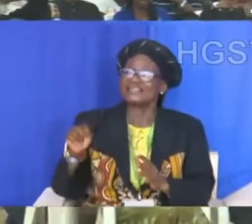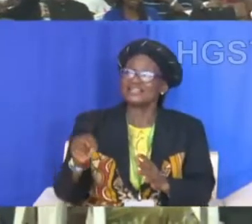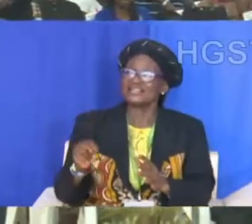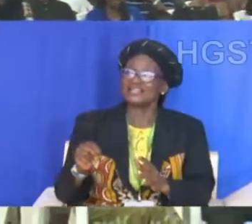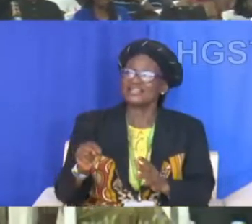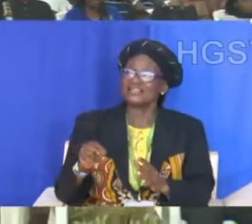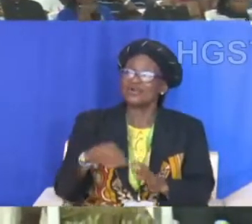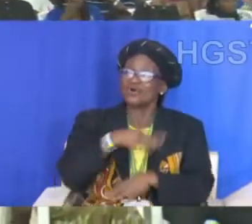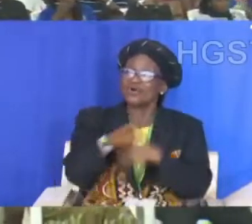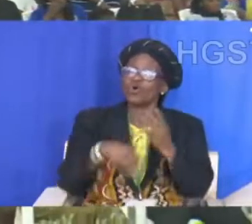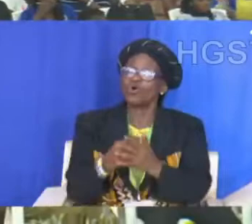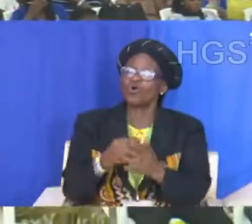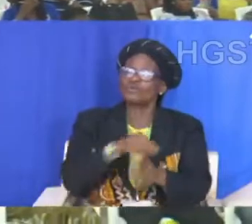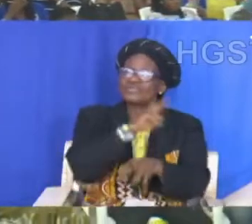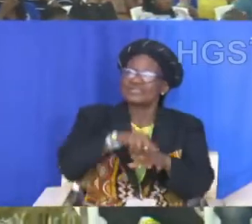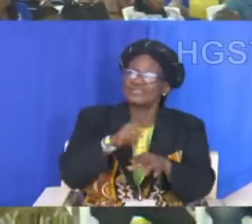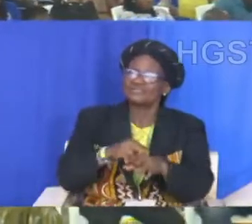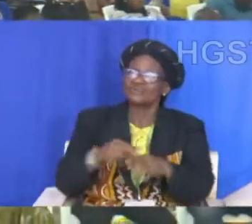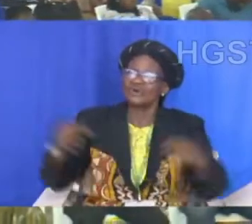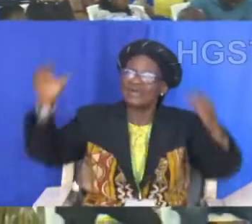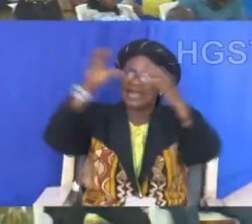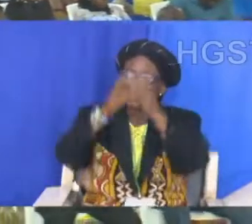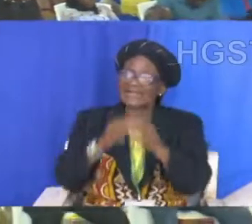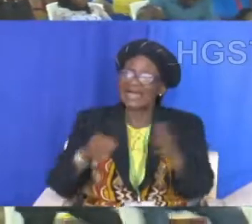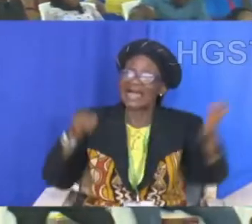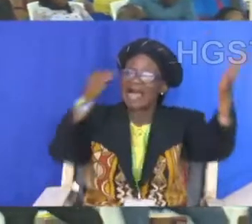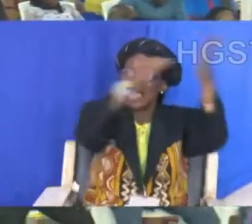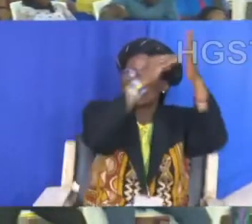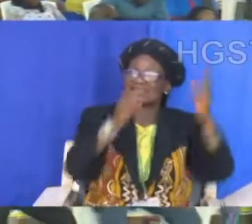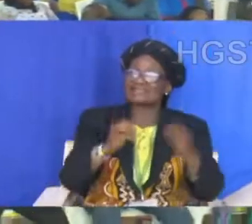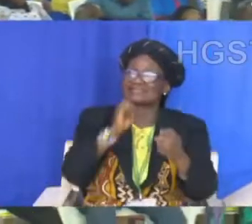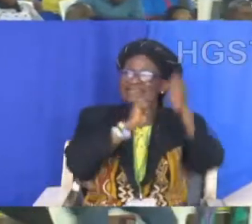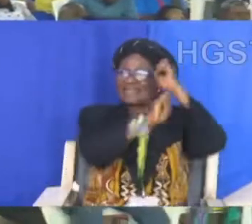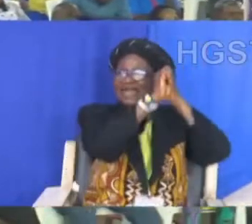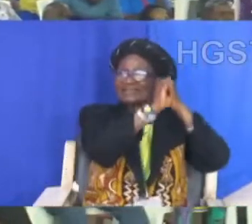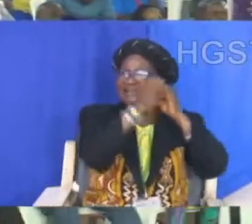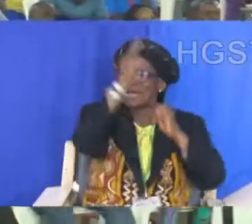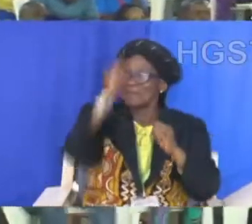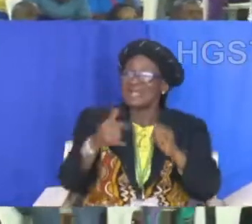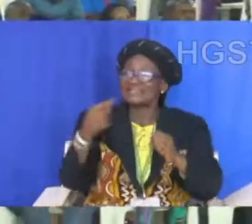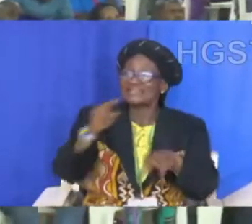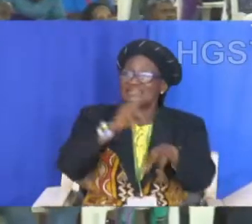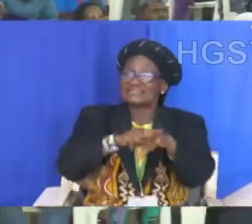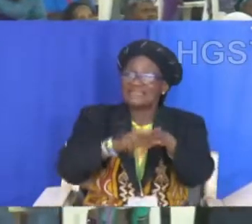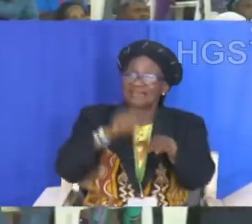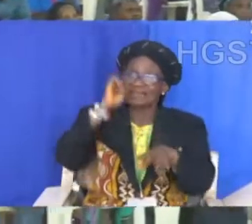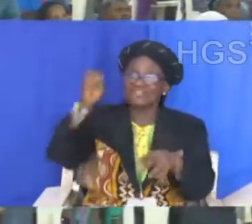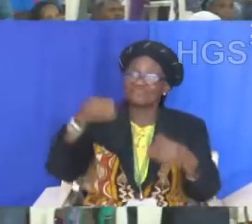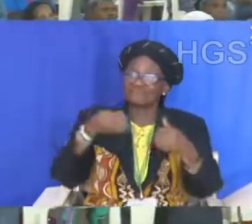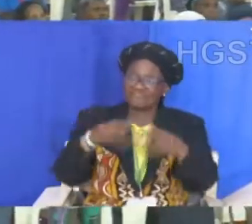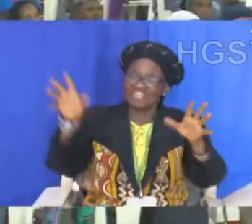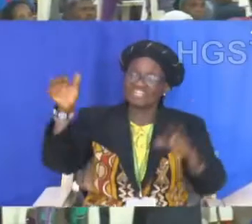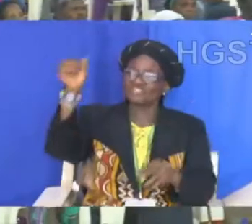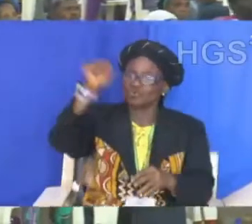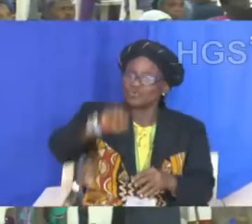against Elijah. By the time he finished with them, they were all on their faces.